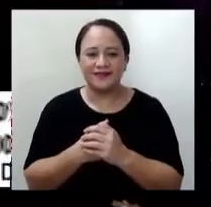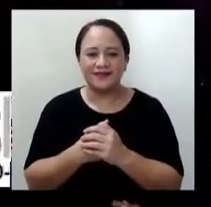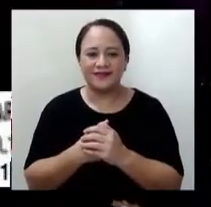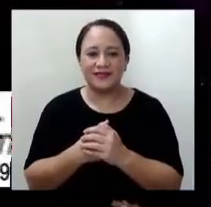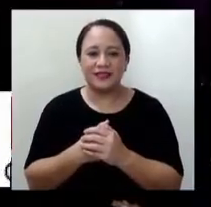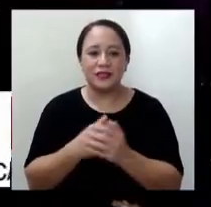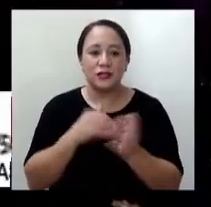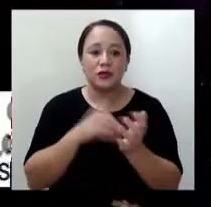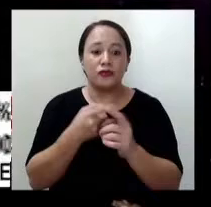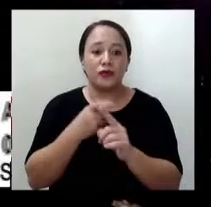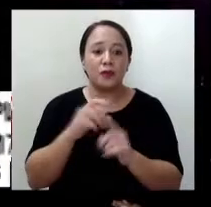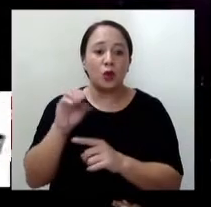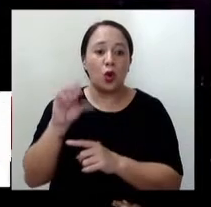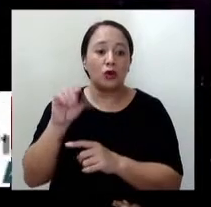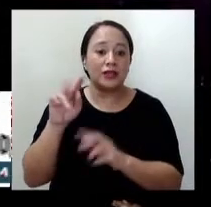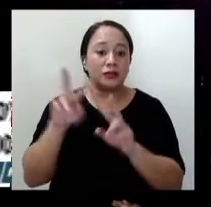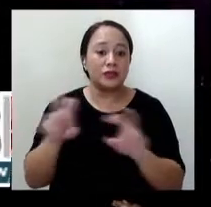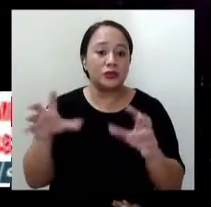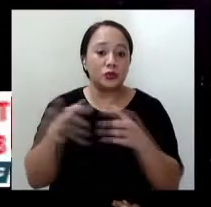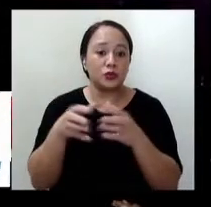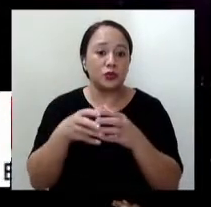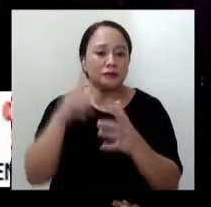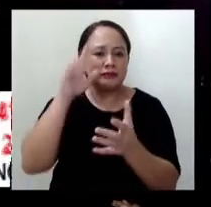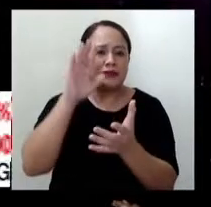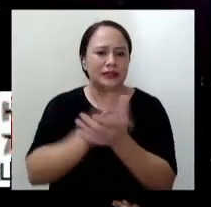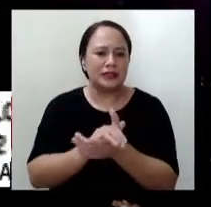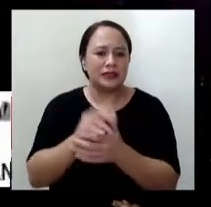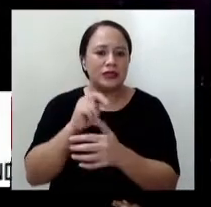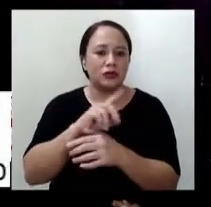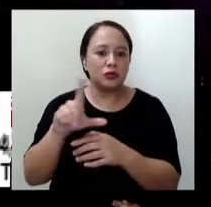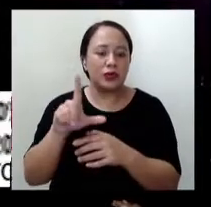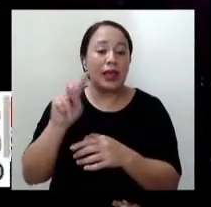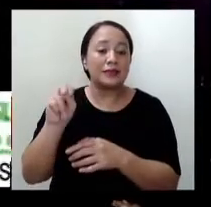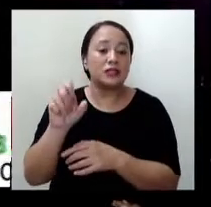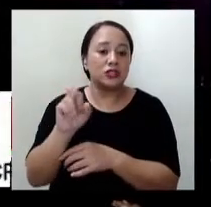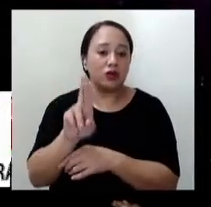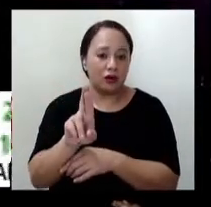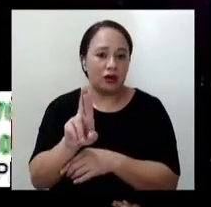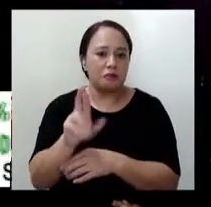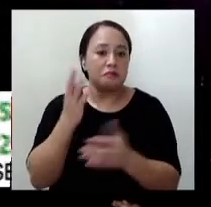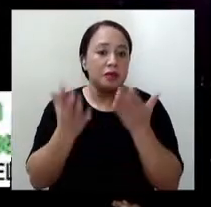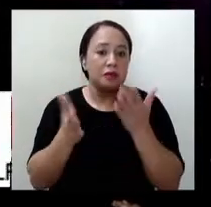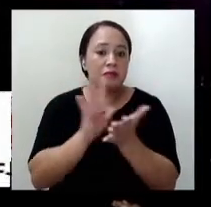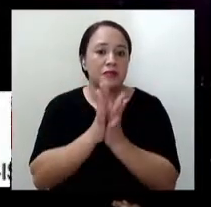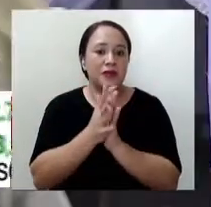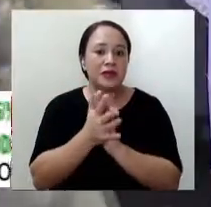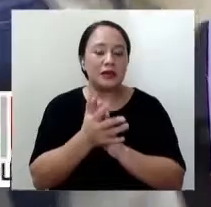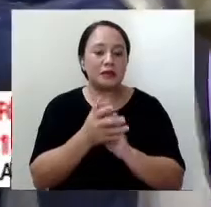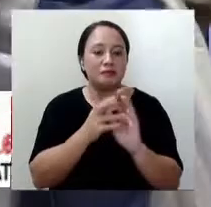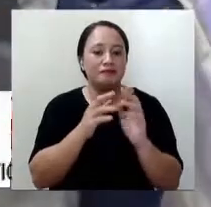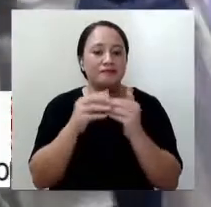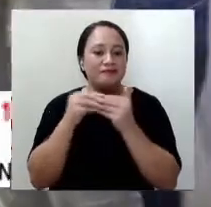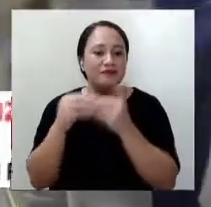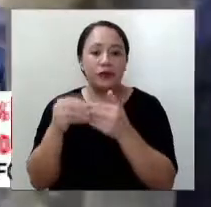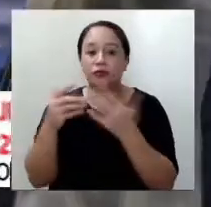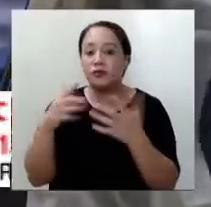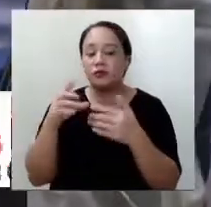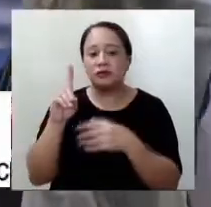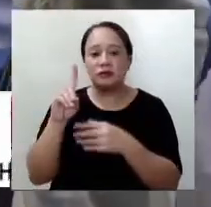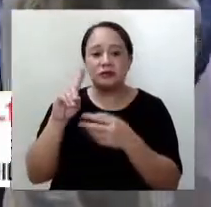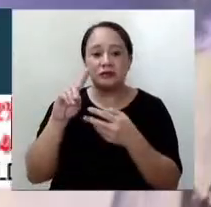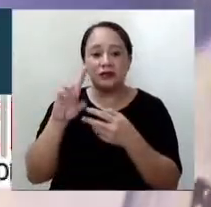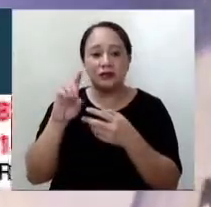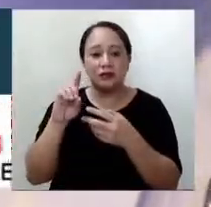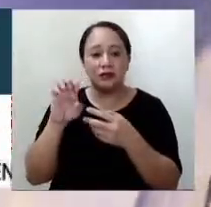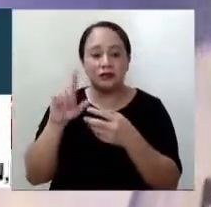A doctor from the Okta Research Group believes the National Capital Region may become resilient to the Delta COVID-19 variant